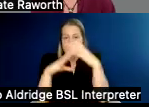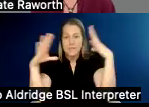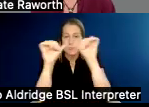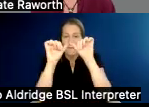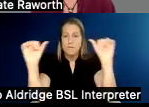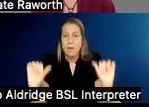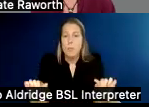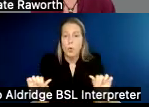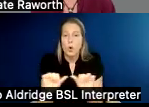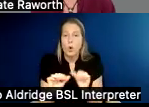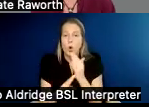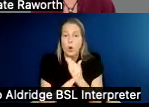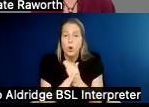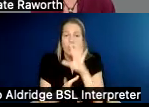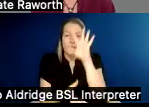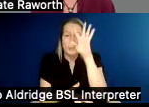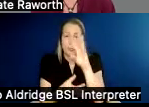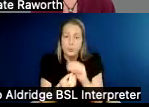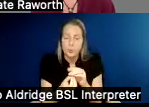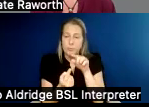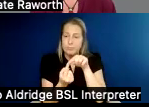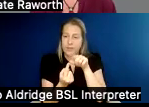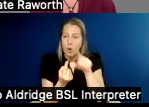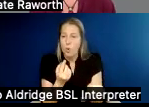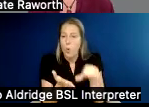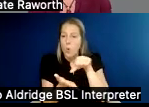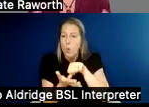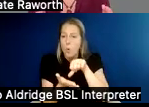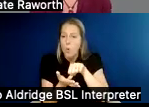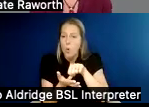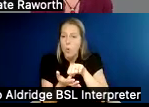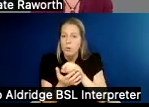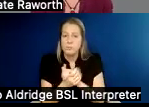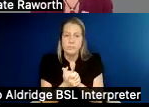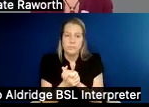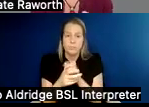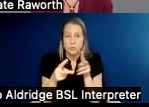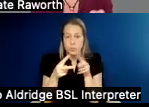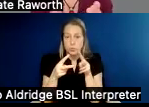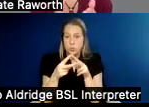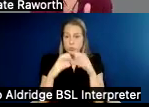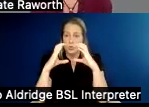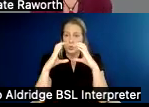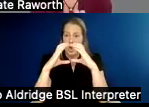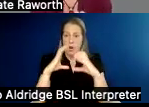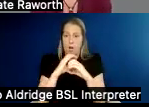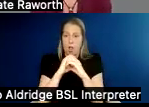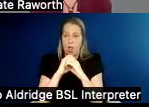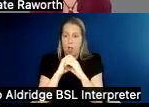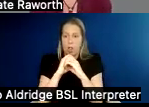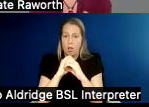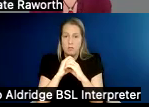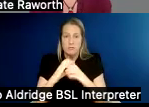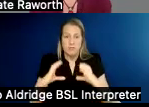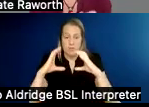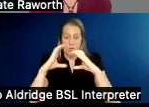This is the core of what the concept is about. It's got two concentric circles. At the heart, in the hole in the middle